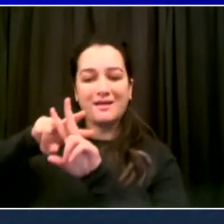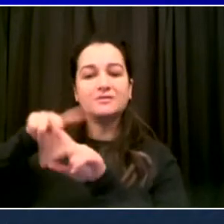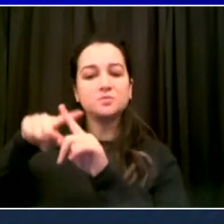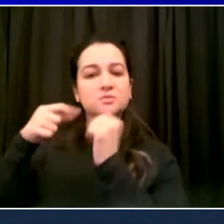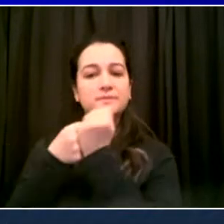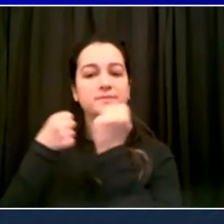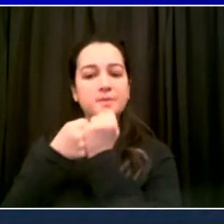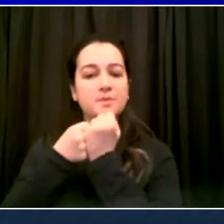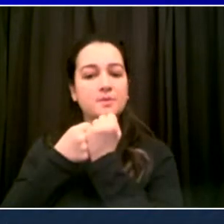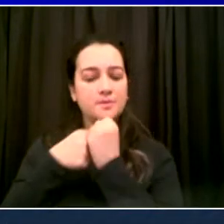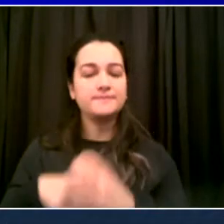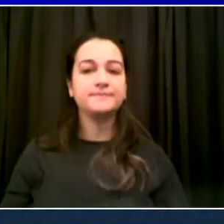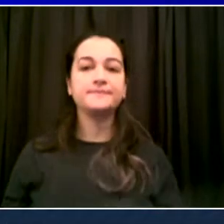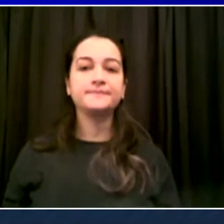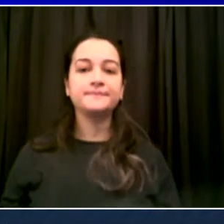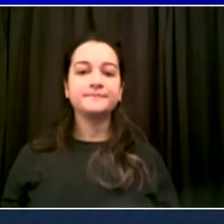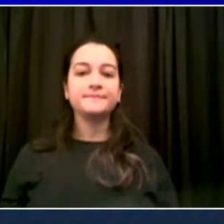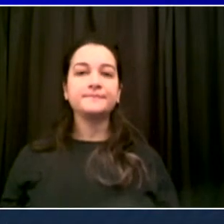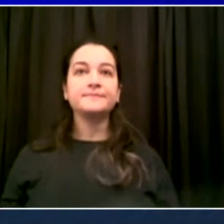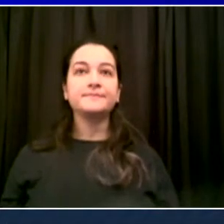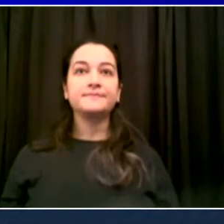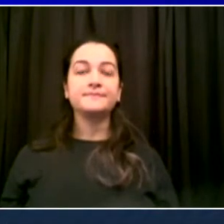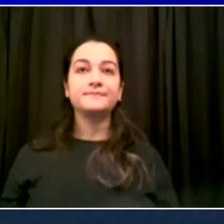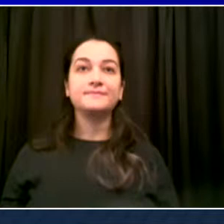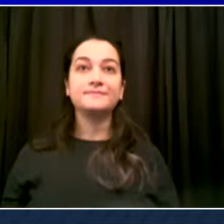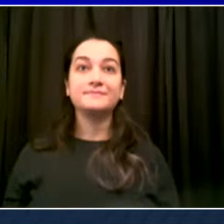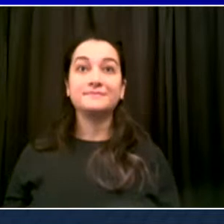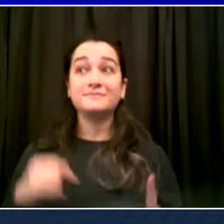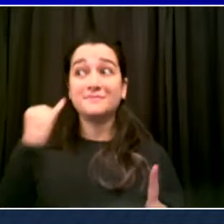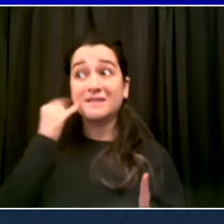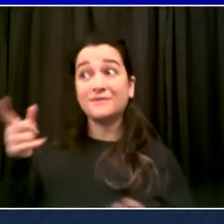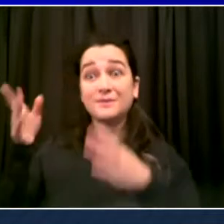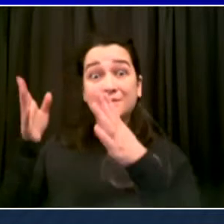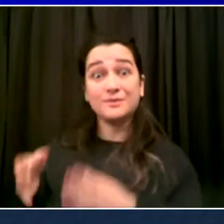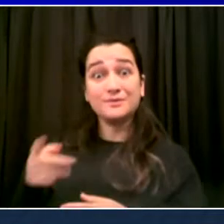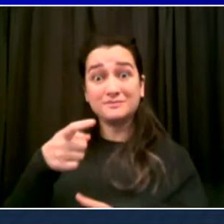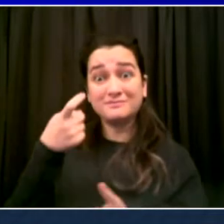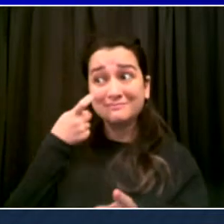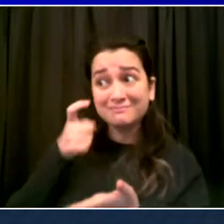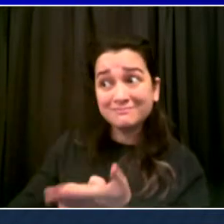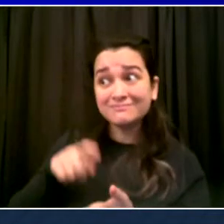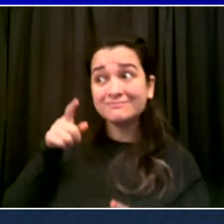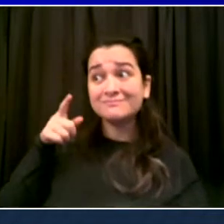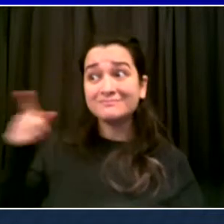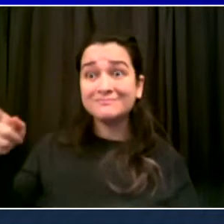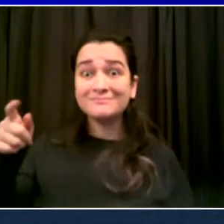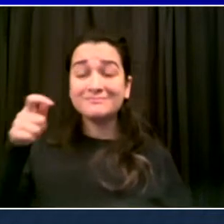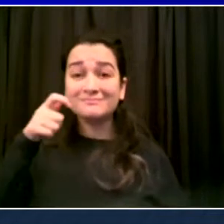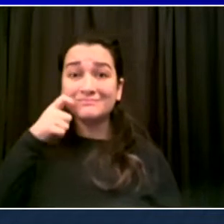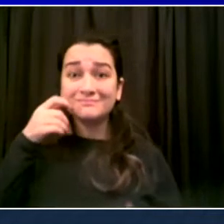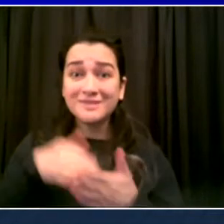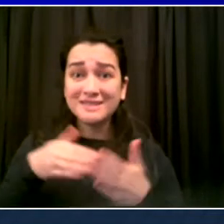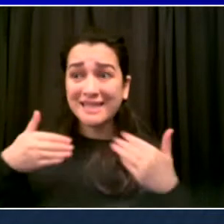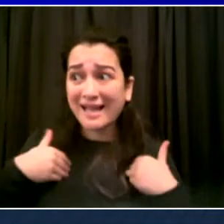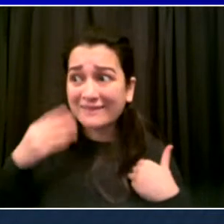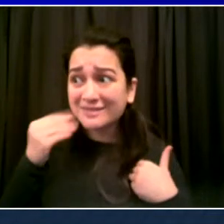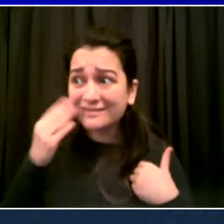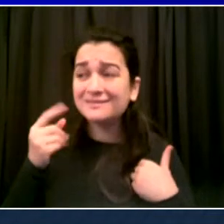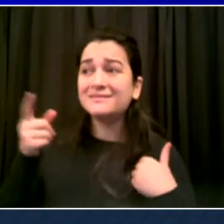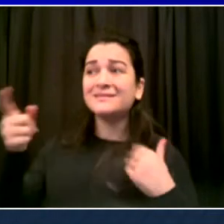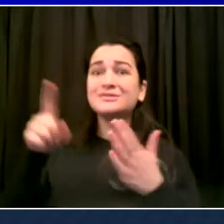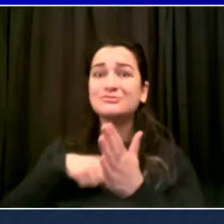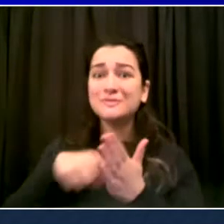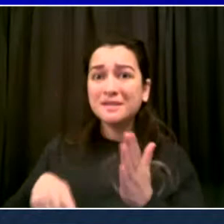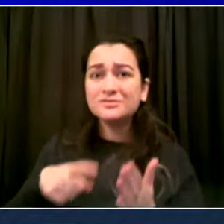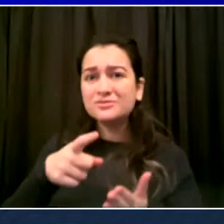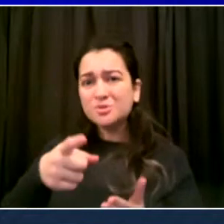if, God forbid, they've been the victim of attack. Right there on the website, you can report an attack or a bias crime and learn about the efforts